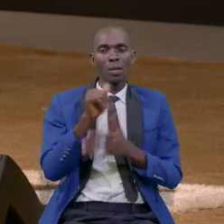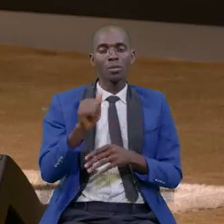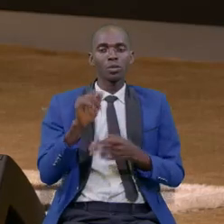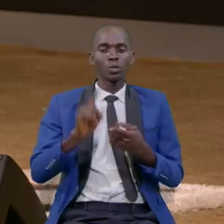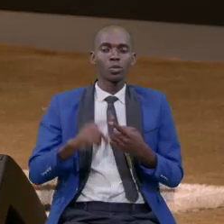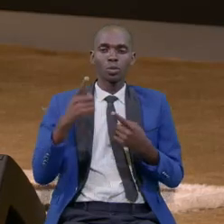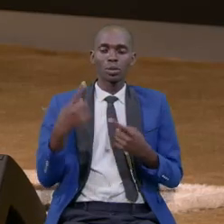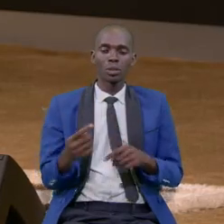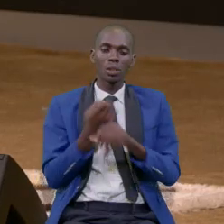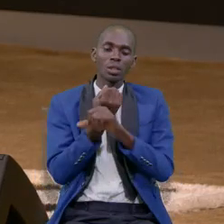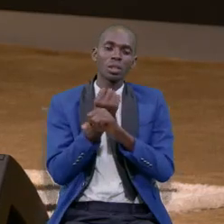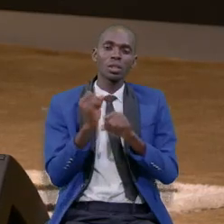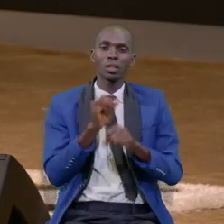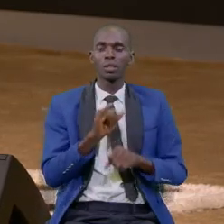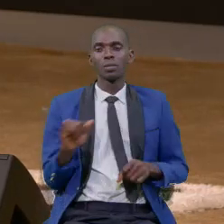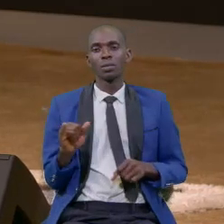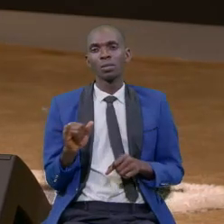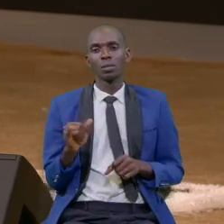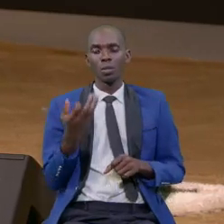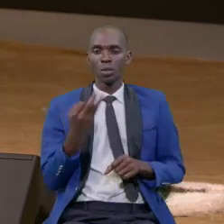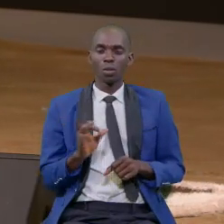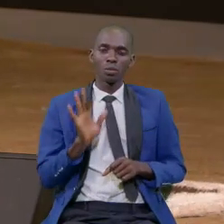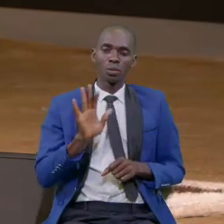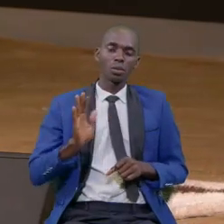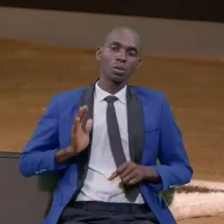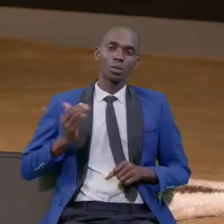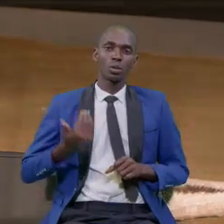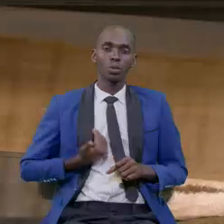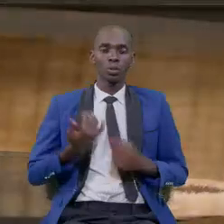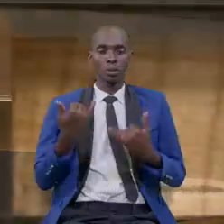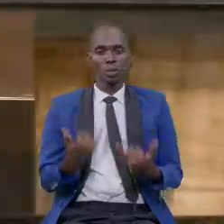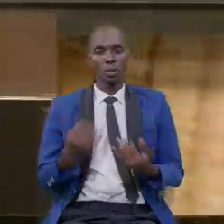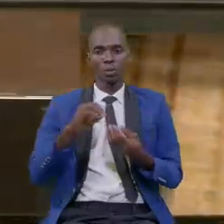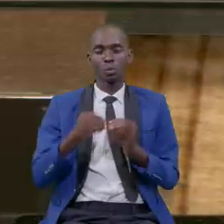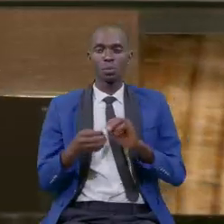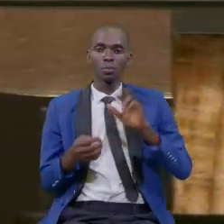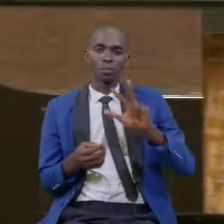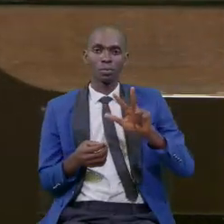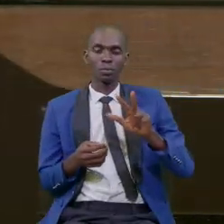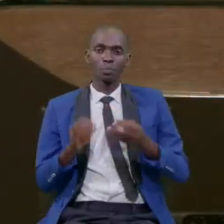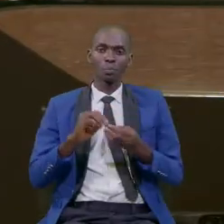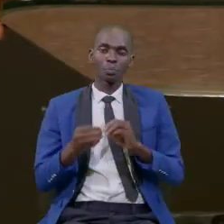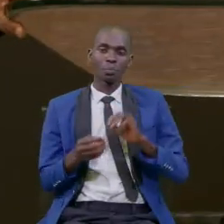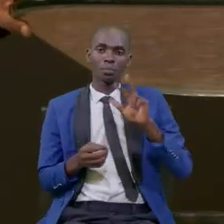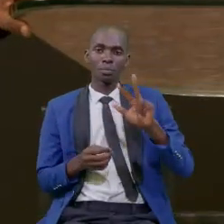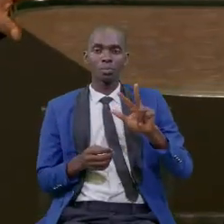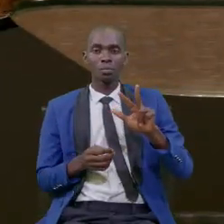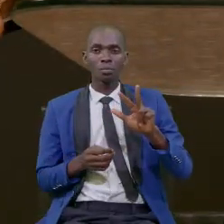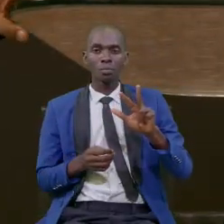the saving of the soul. We're coming to number three now. Number three is